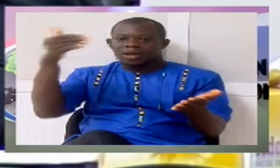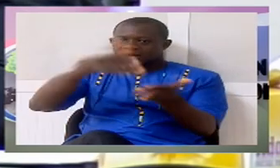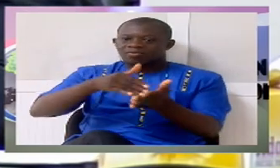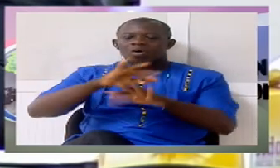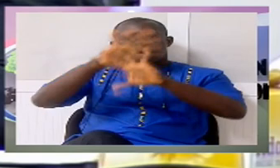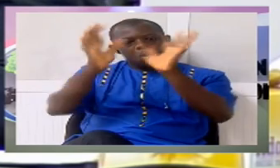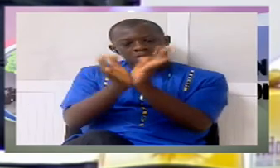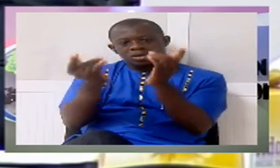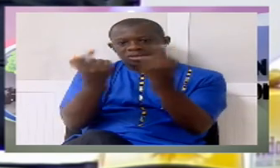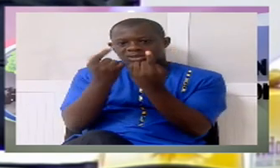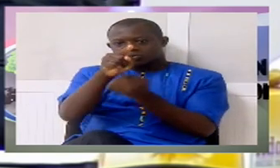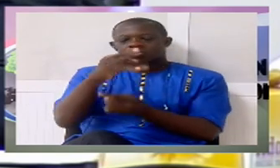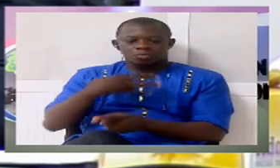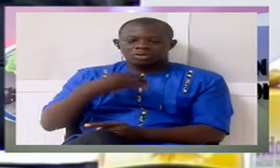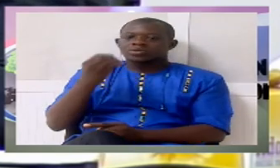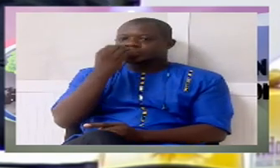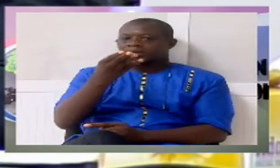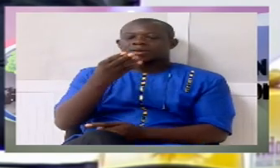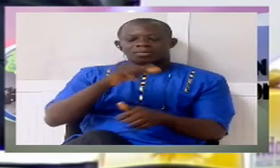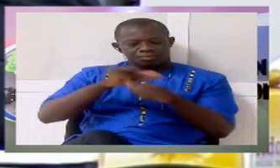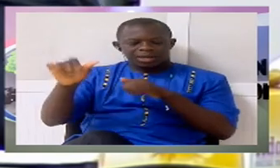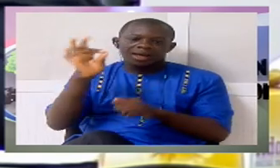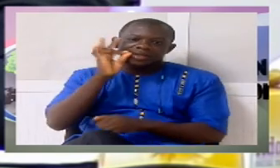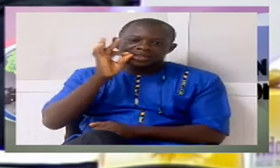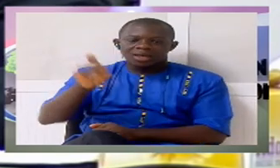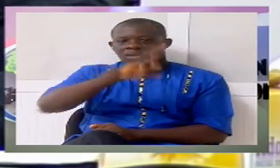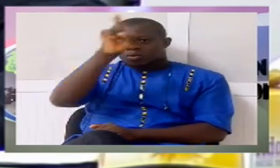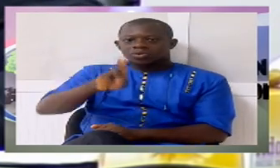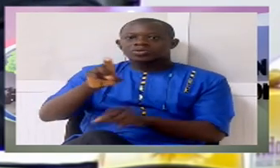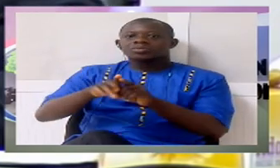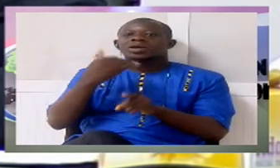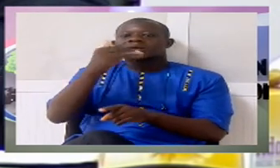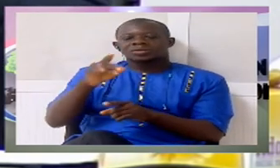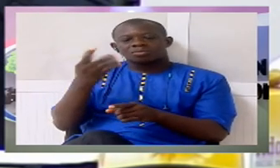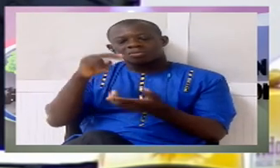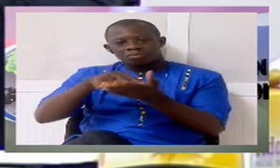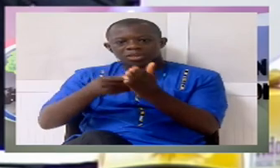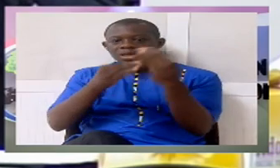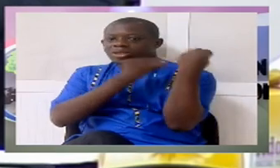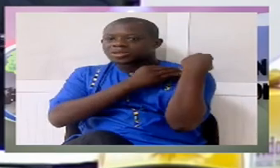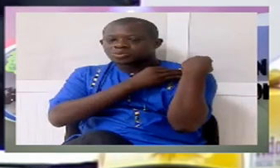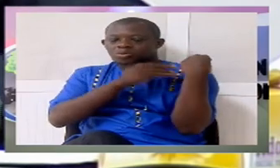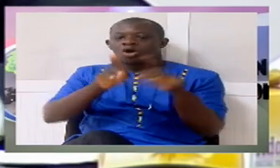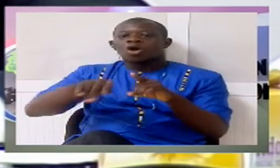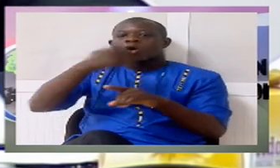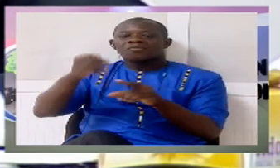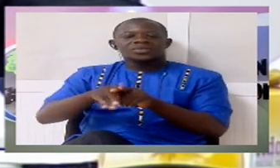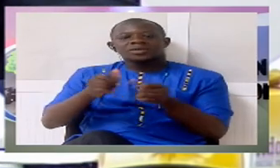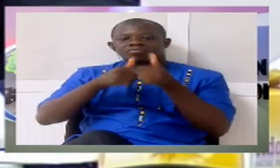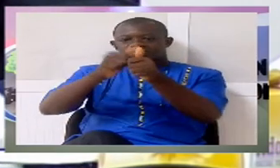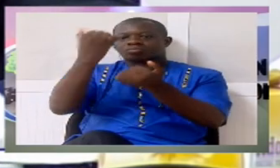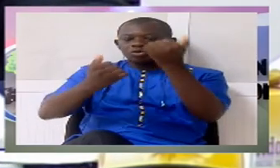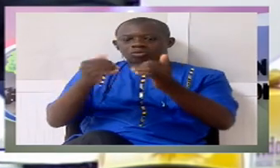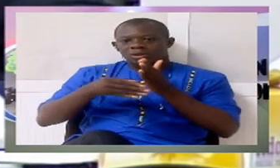say. But just answer the question. Would it be the responsibility of the convoy commander to give a